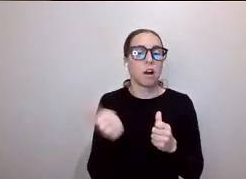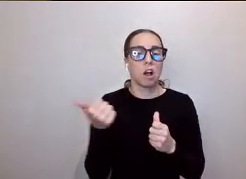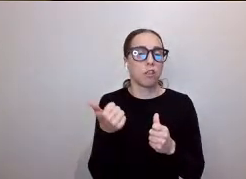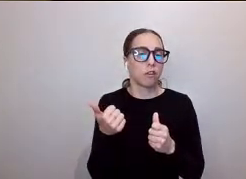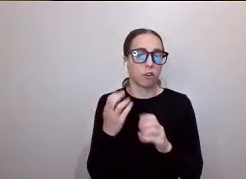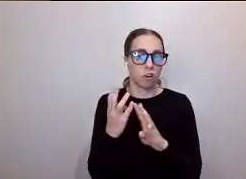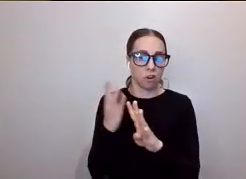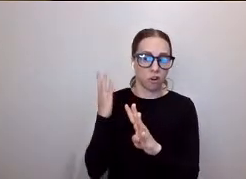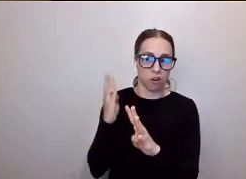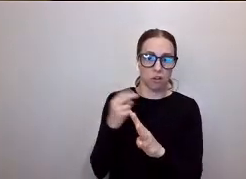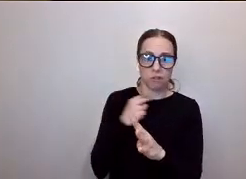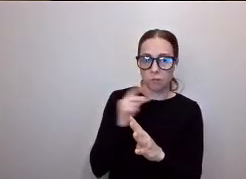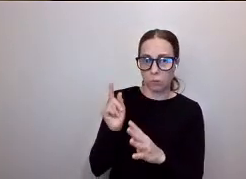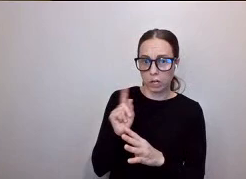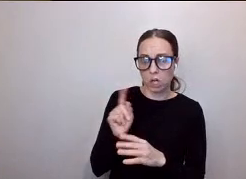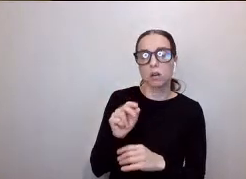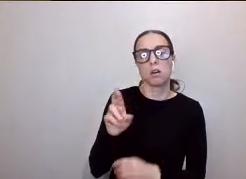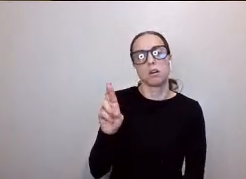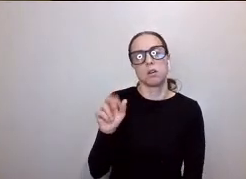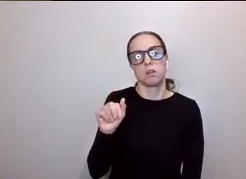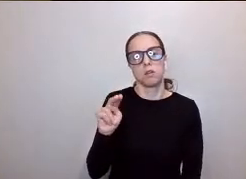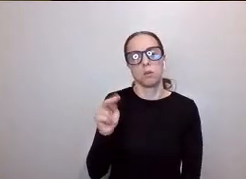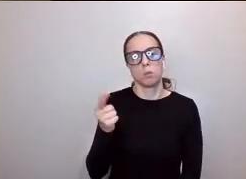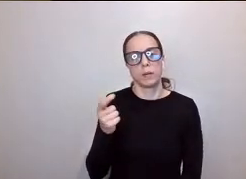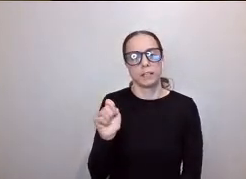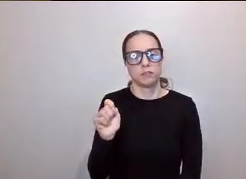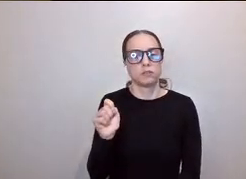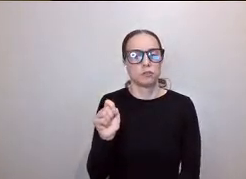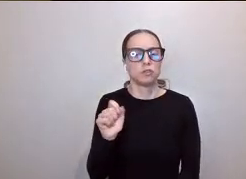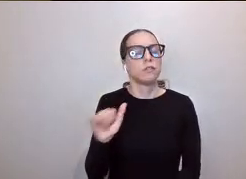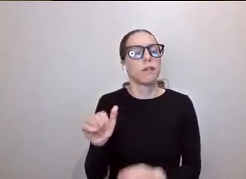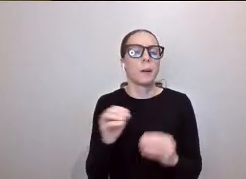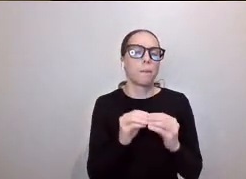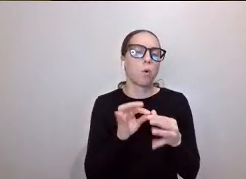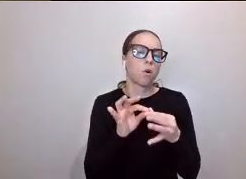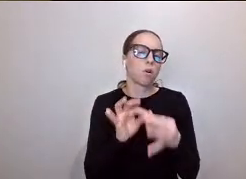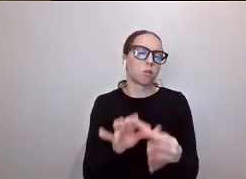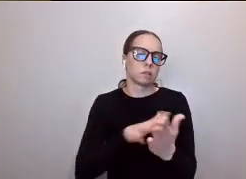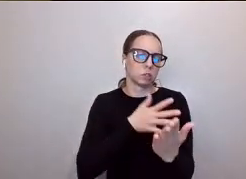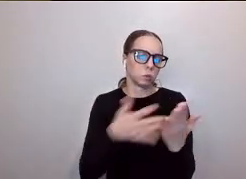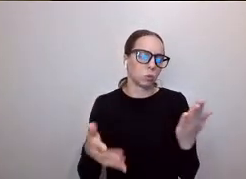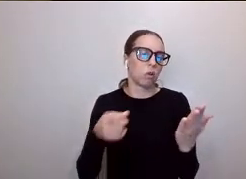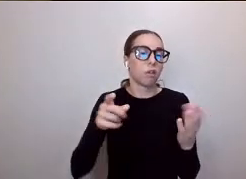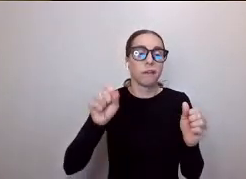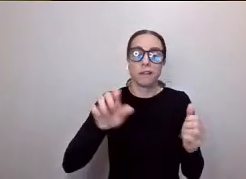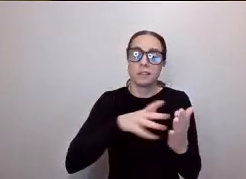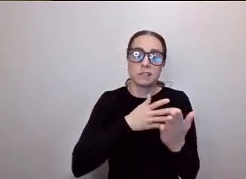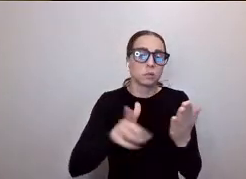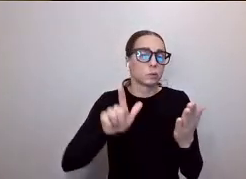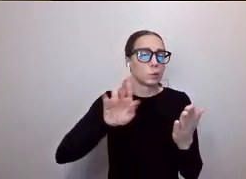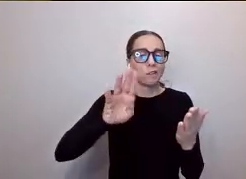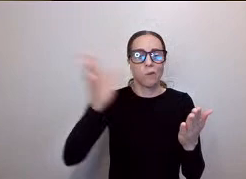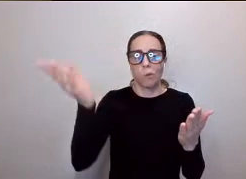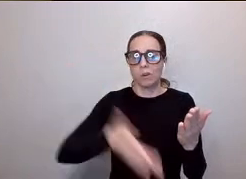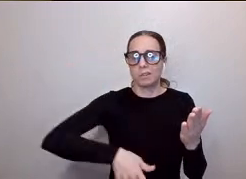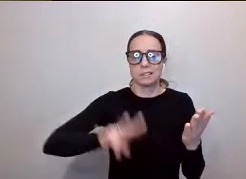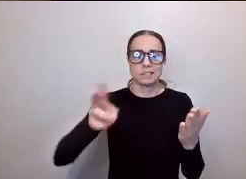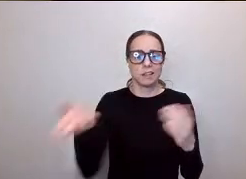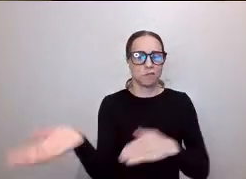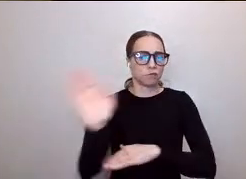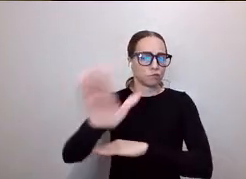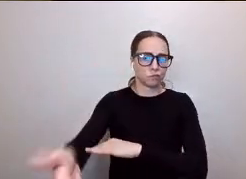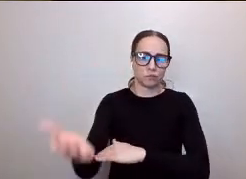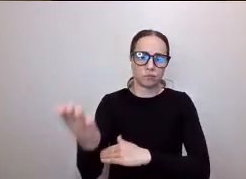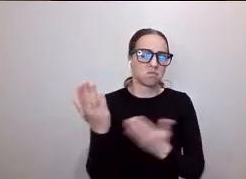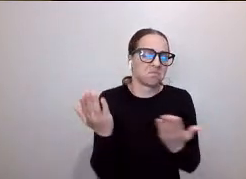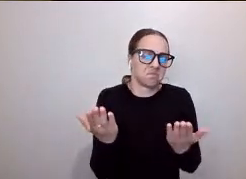a determination on scheduling. And those can be scheduled, obviously, 24/7. So that would be solved through